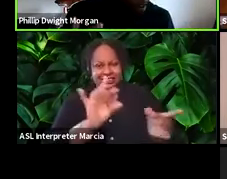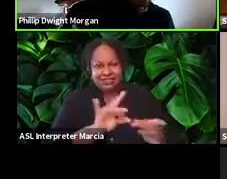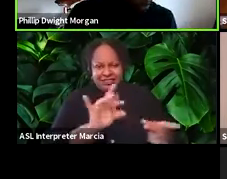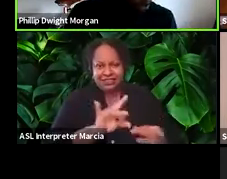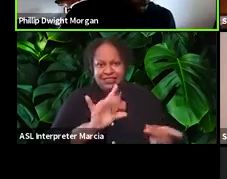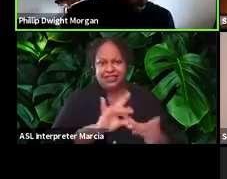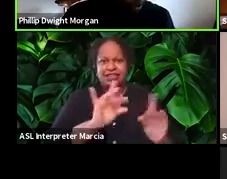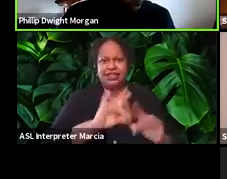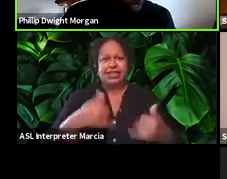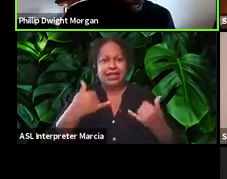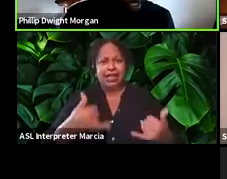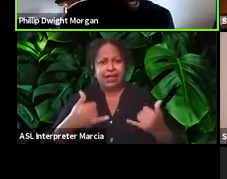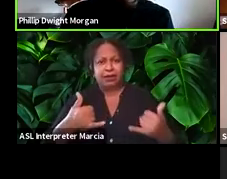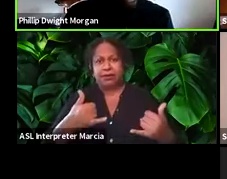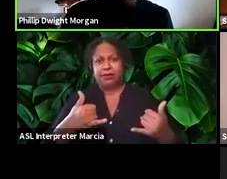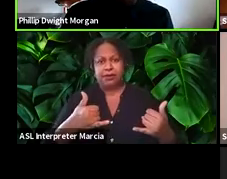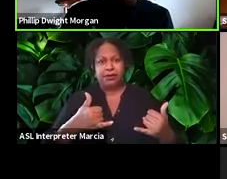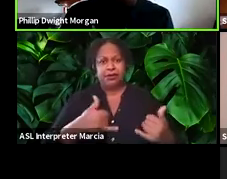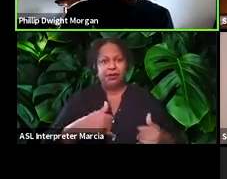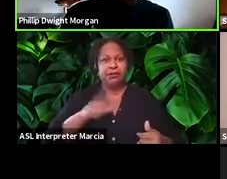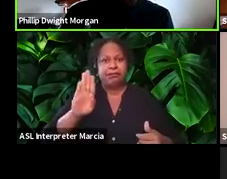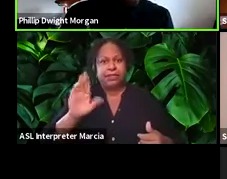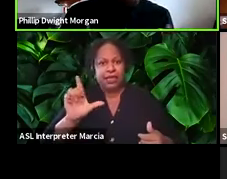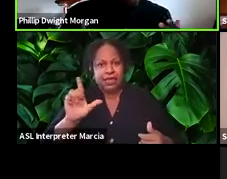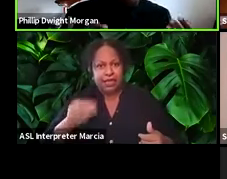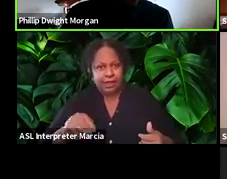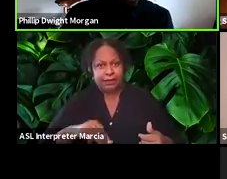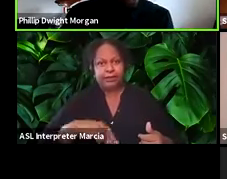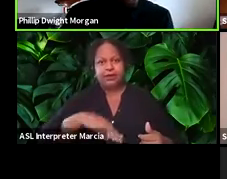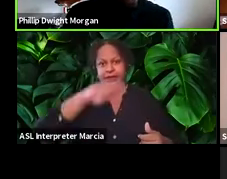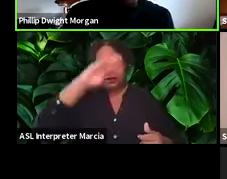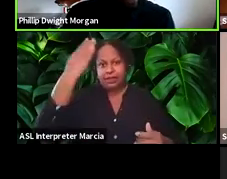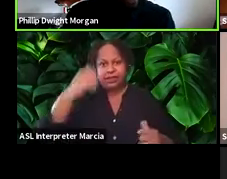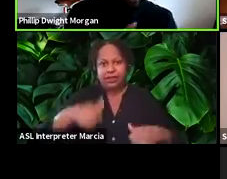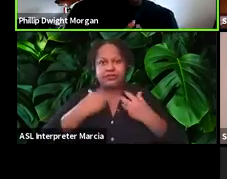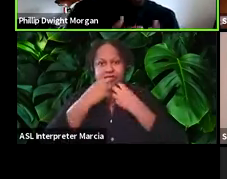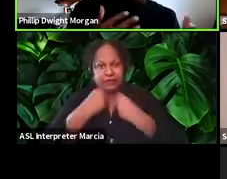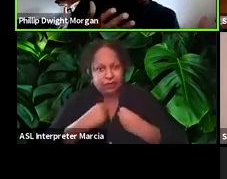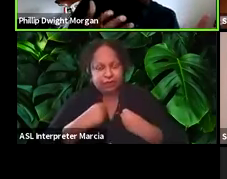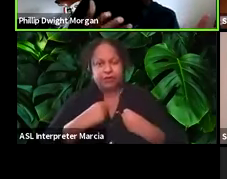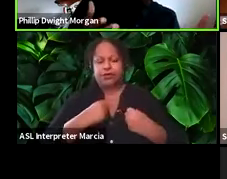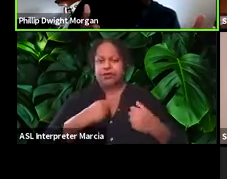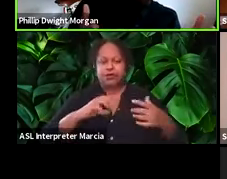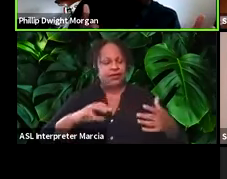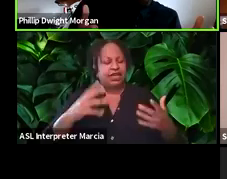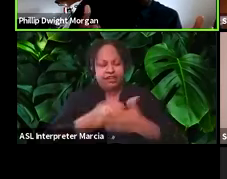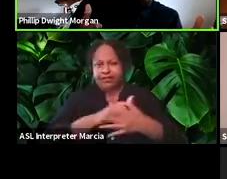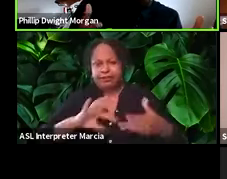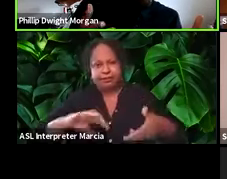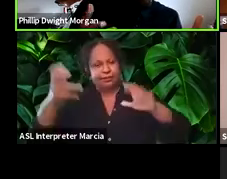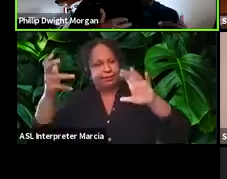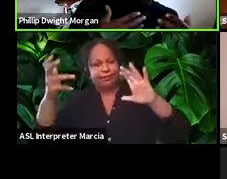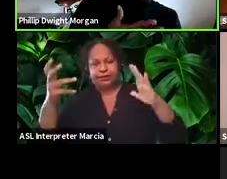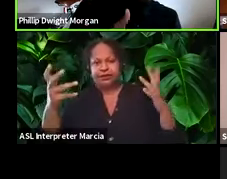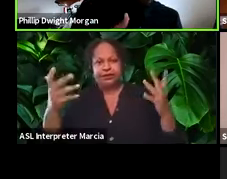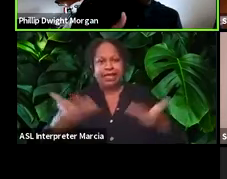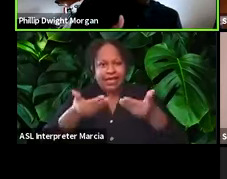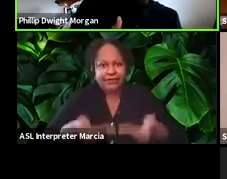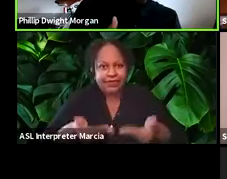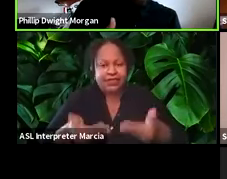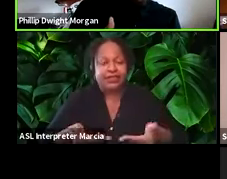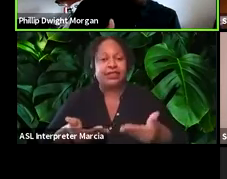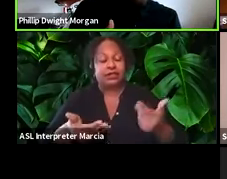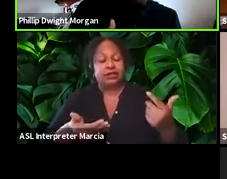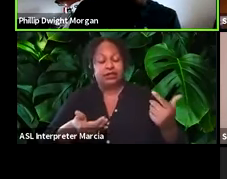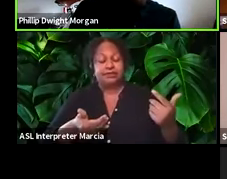the heaviness of the current moment and replacing love with hate. And, you know, I saw the